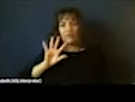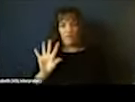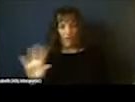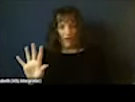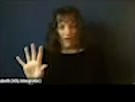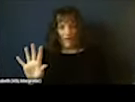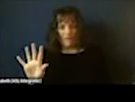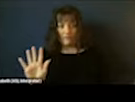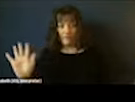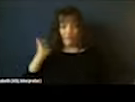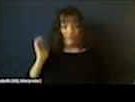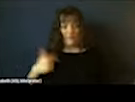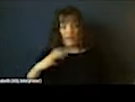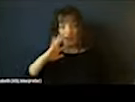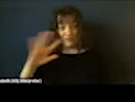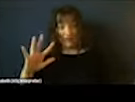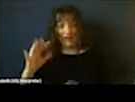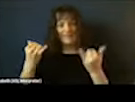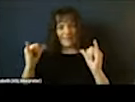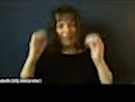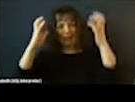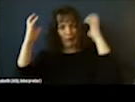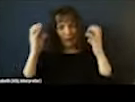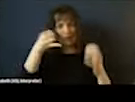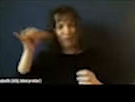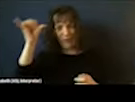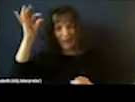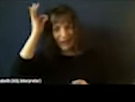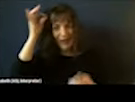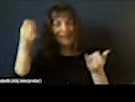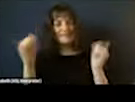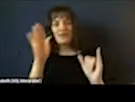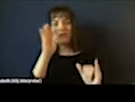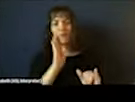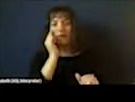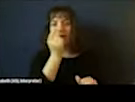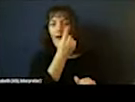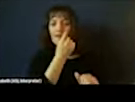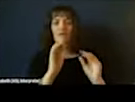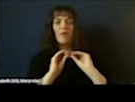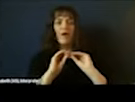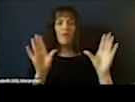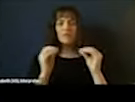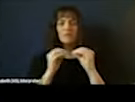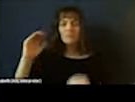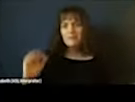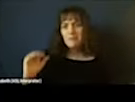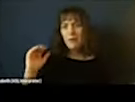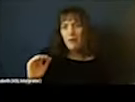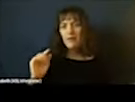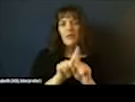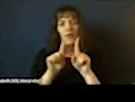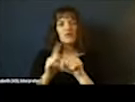5, still curly blonde hair, still brown eyes, obviously a lot smaller. And I also had glasses that were about as thick